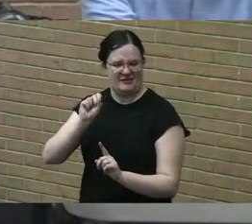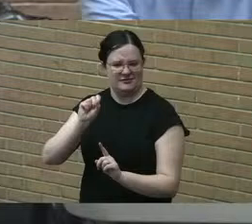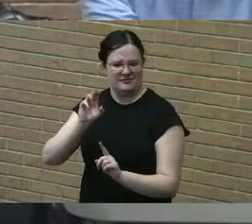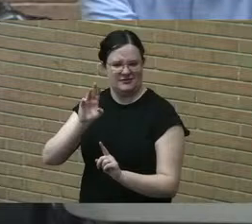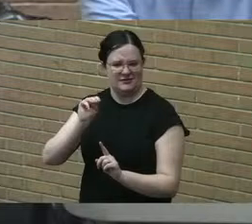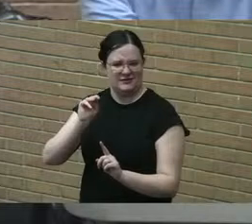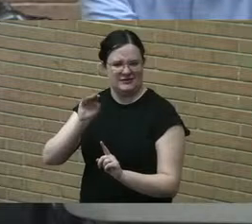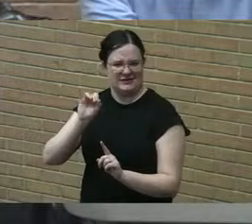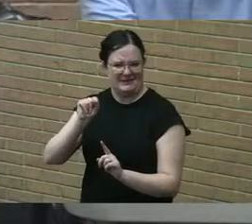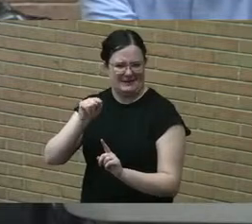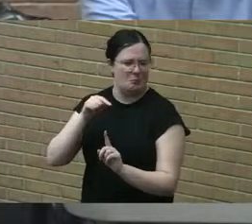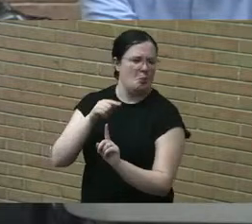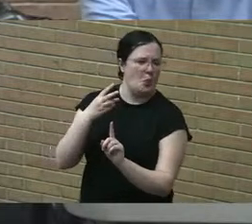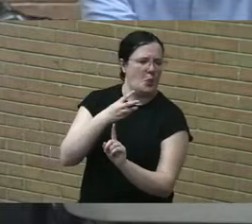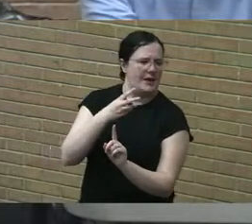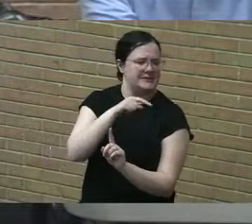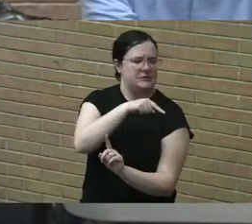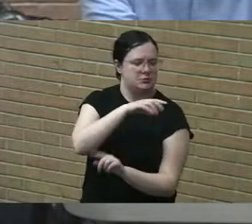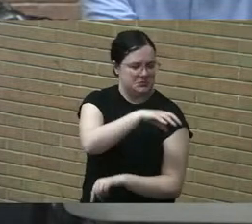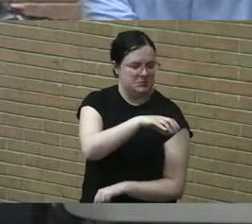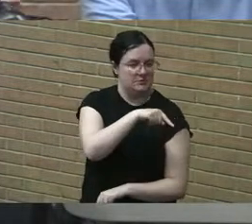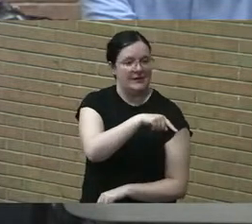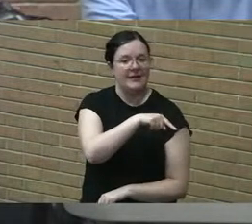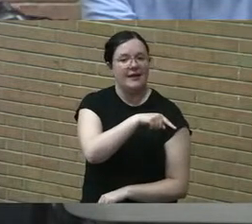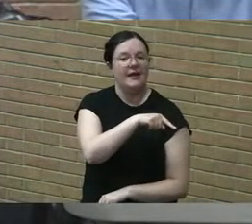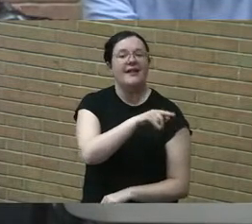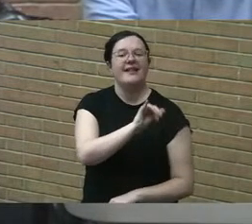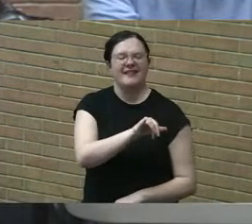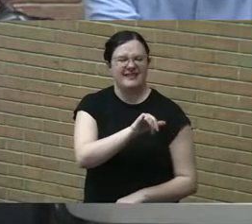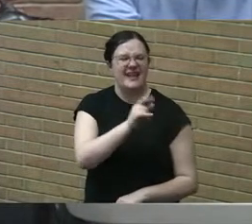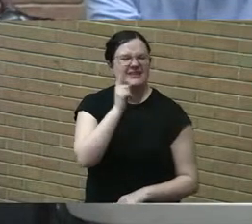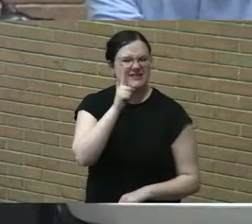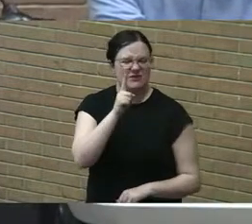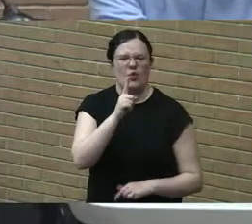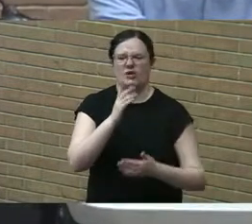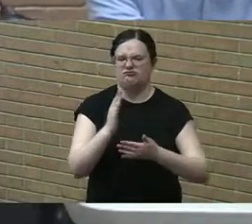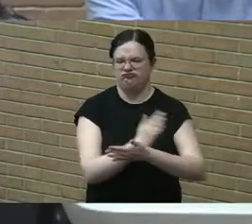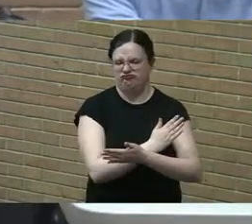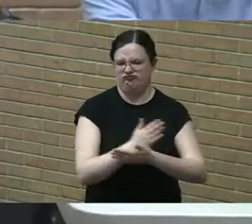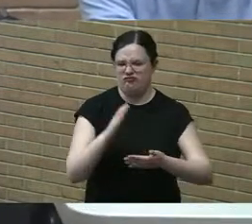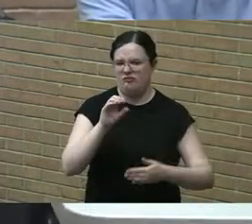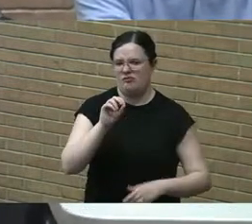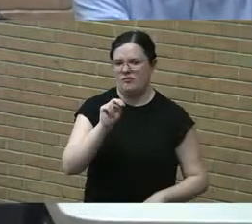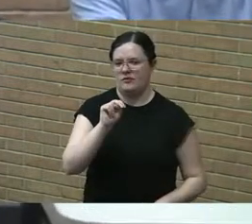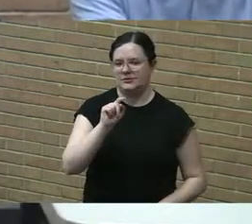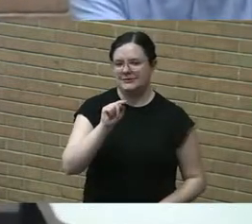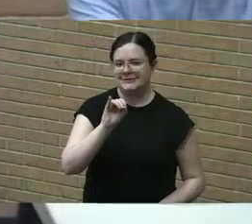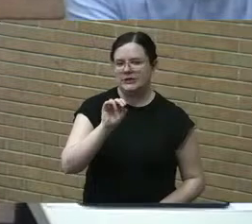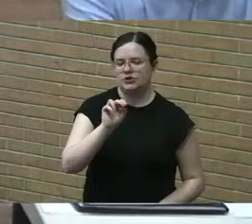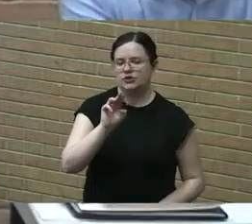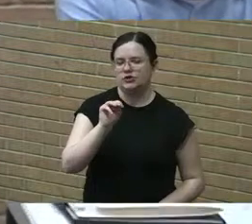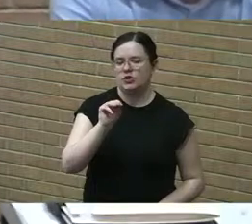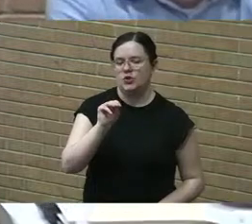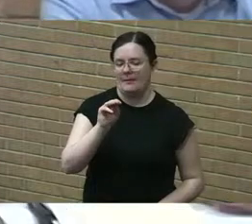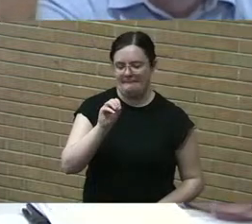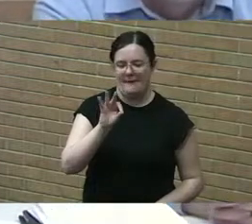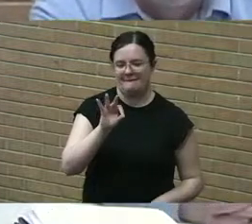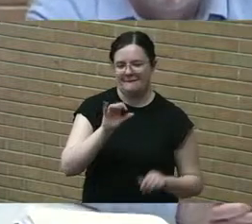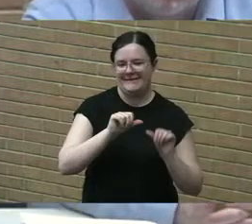us, that is part of a continuum of care program in conjunction with